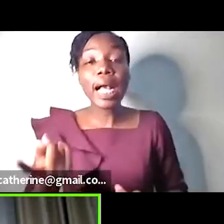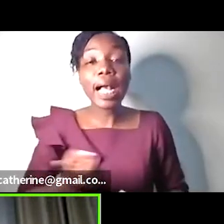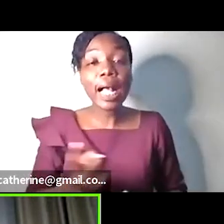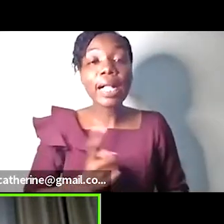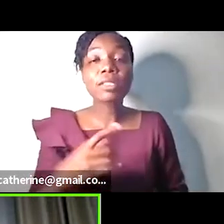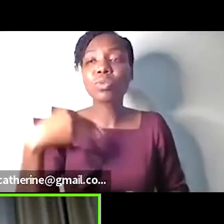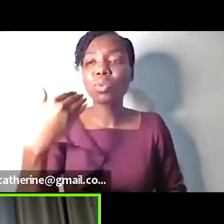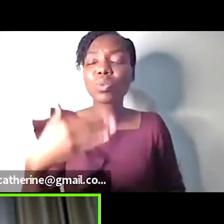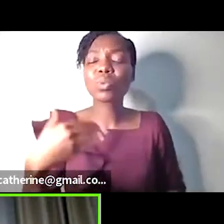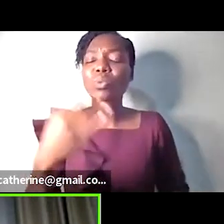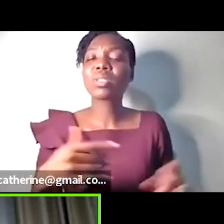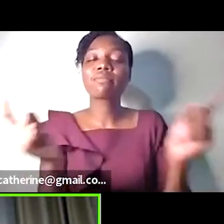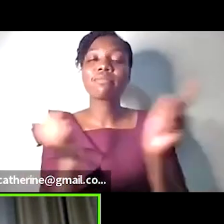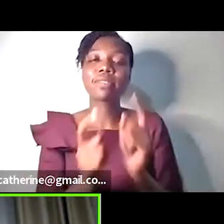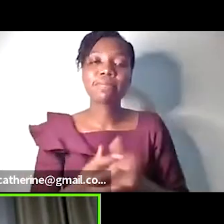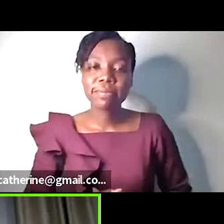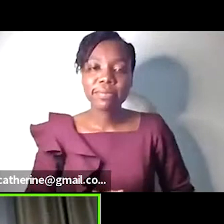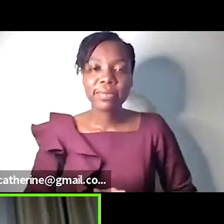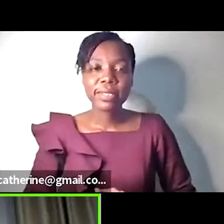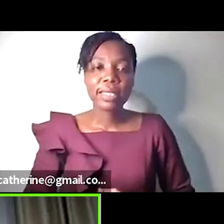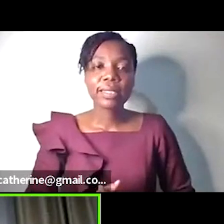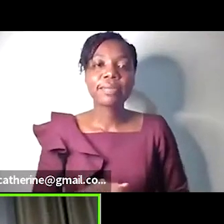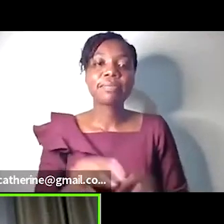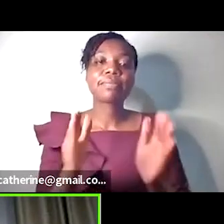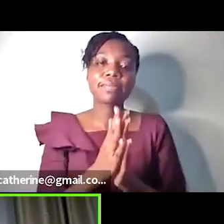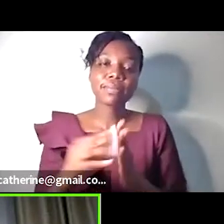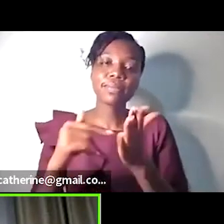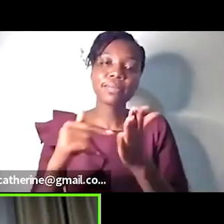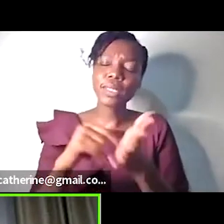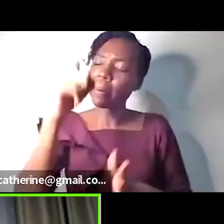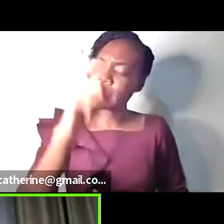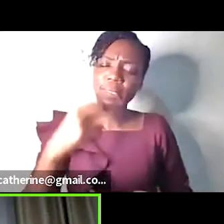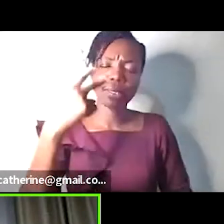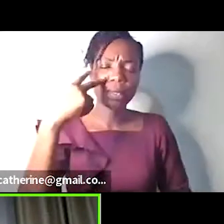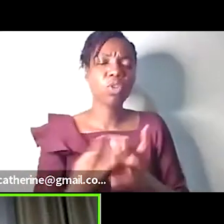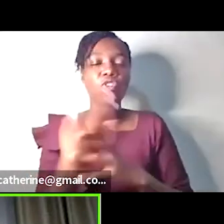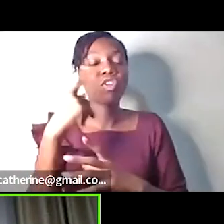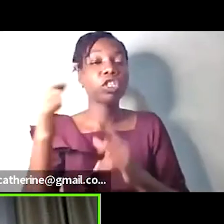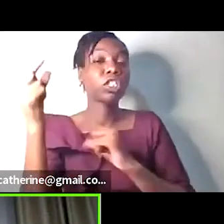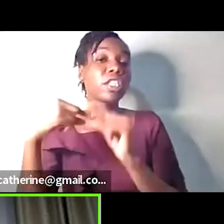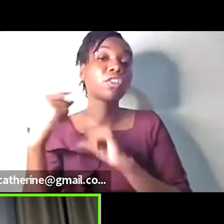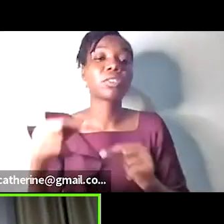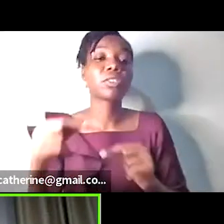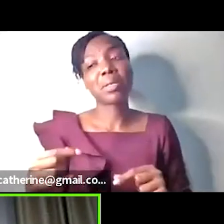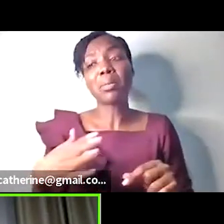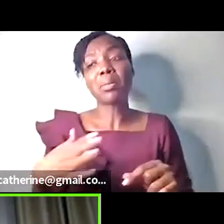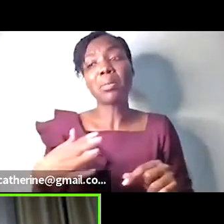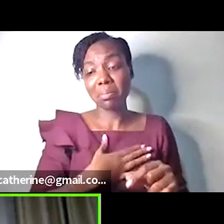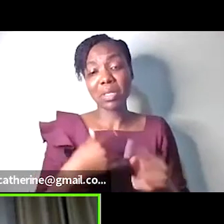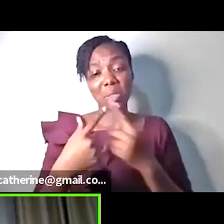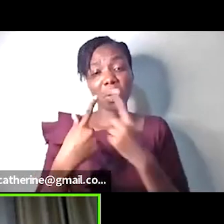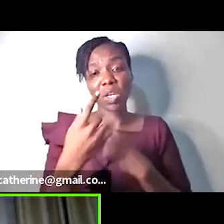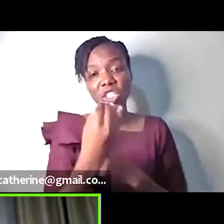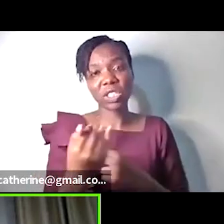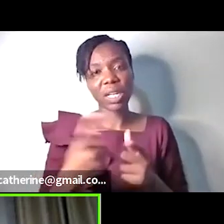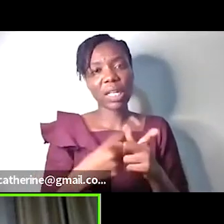back. This has ceased for this generation. I talk to my children and they answer back.